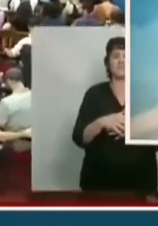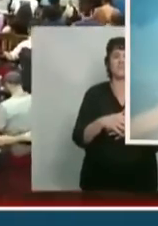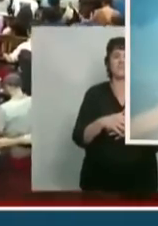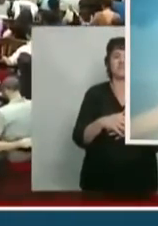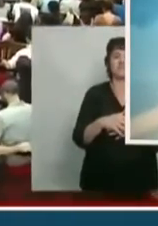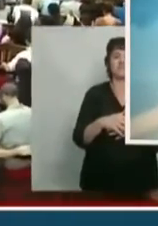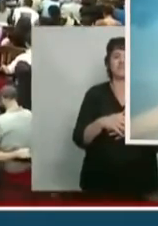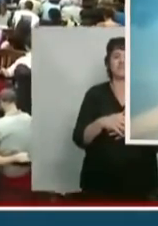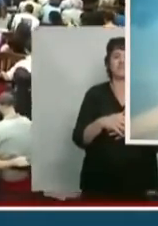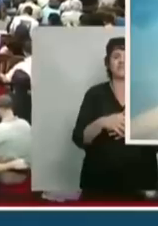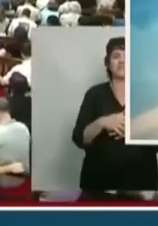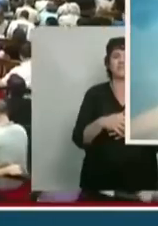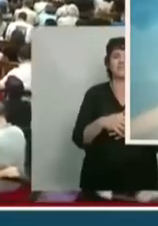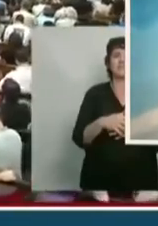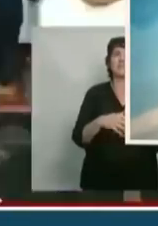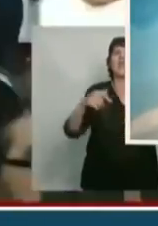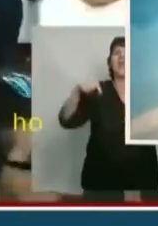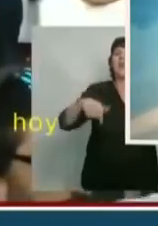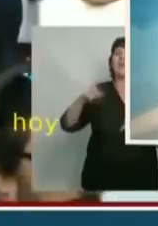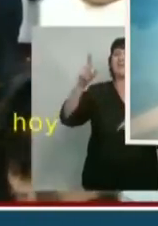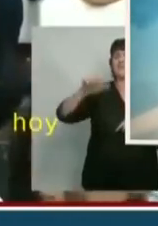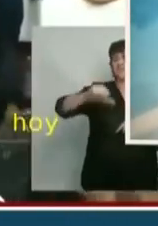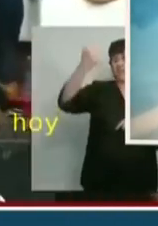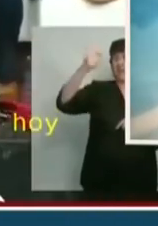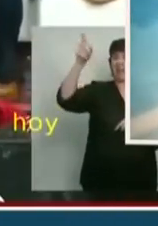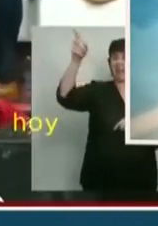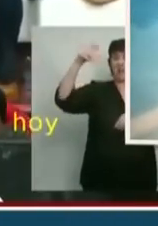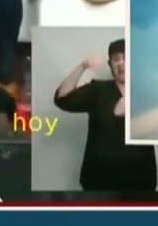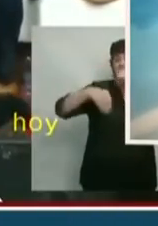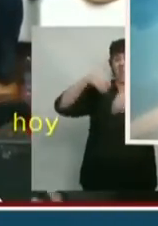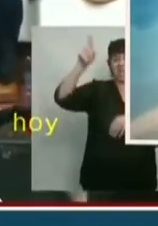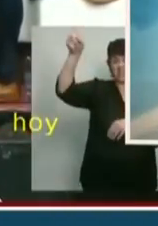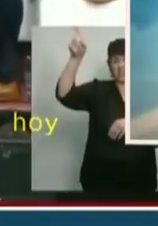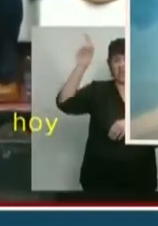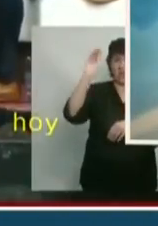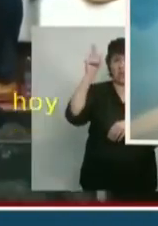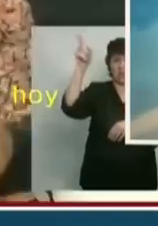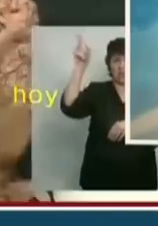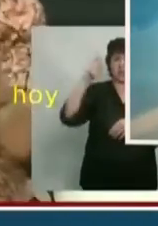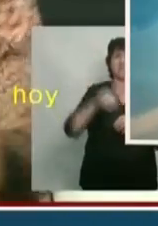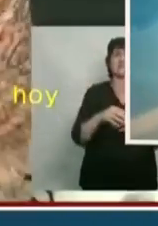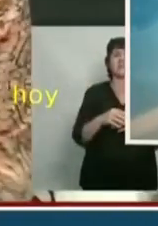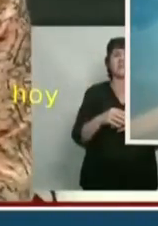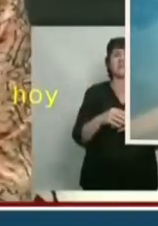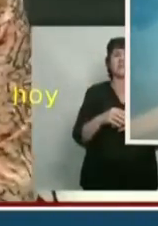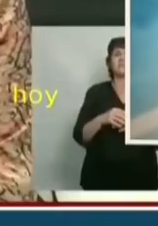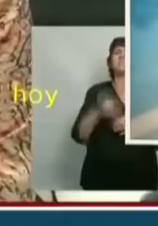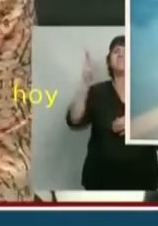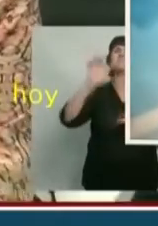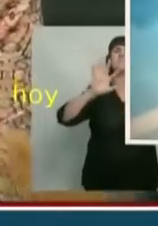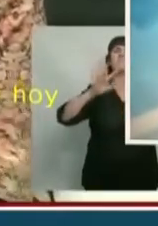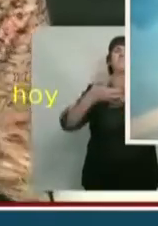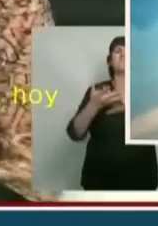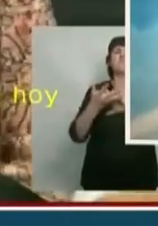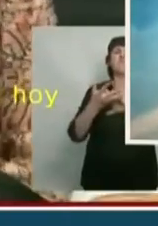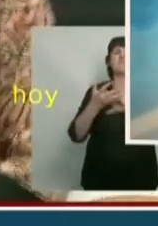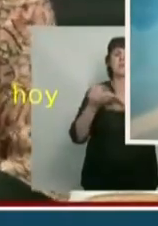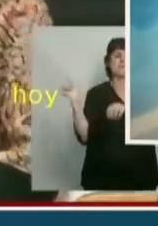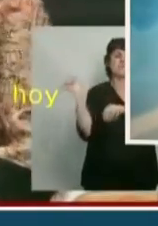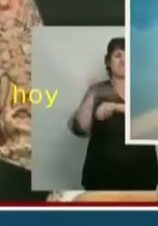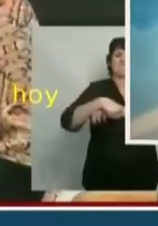military coups. Now they are using different strategies, but the idea was the